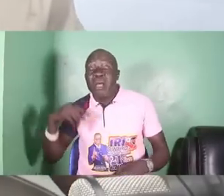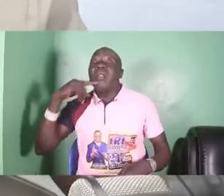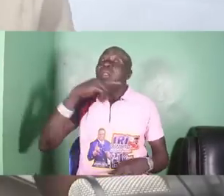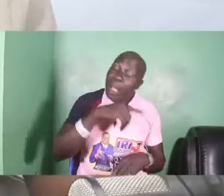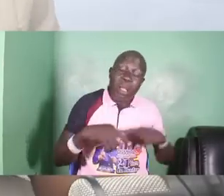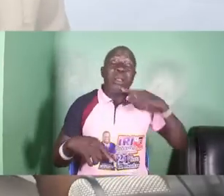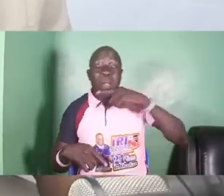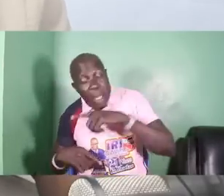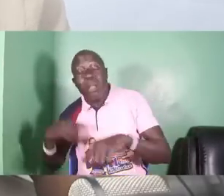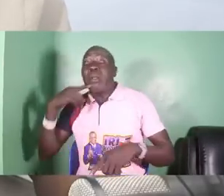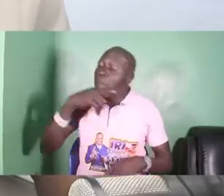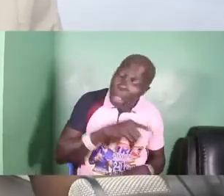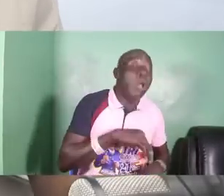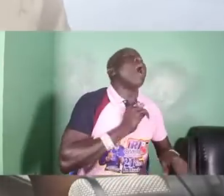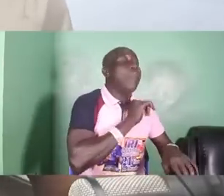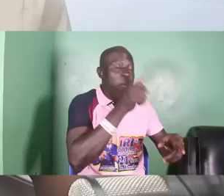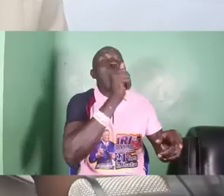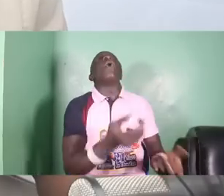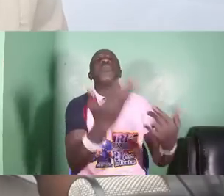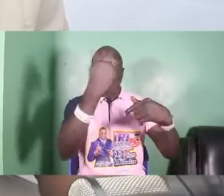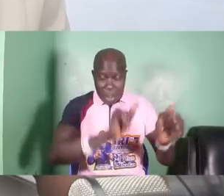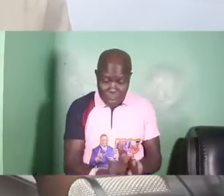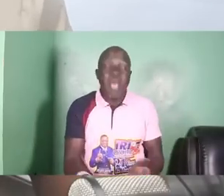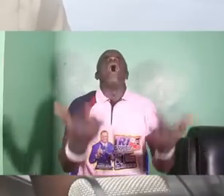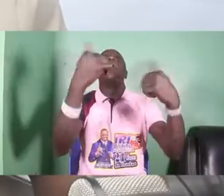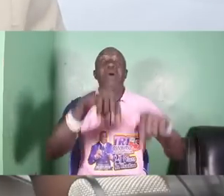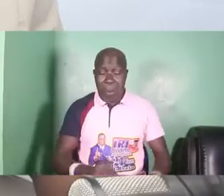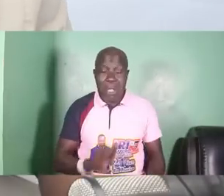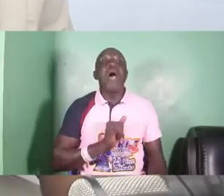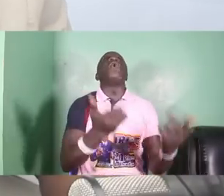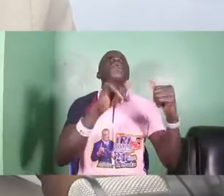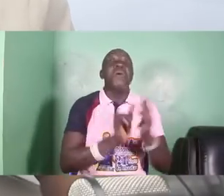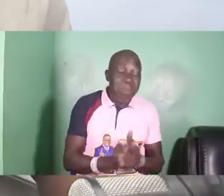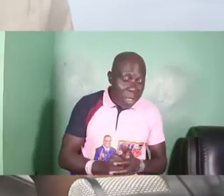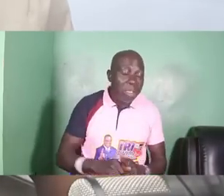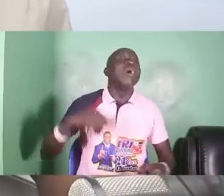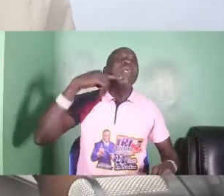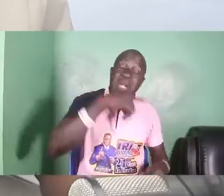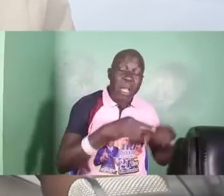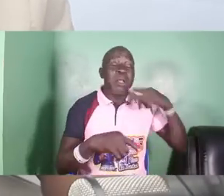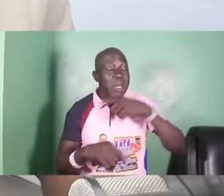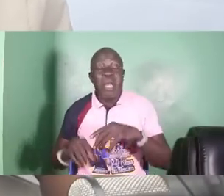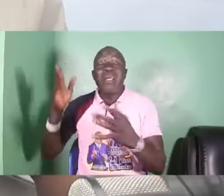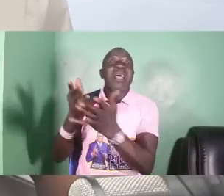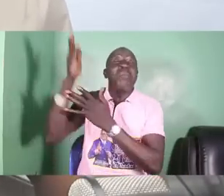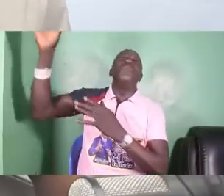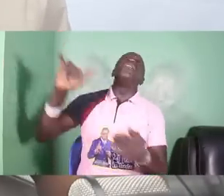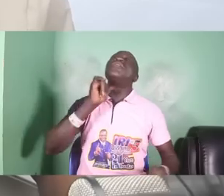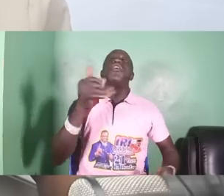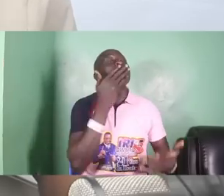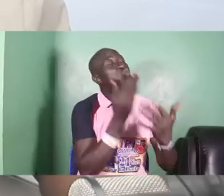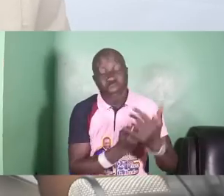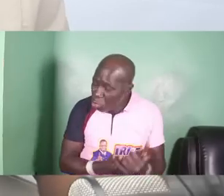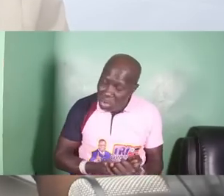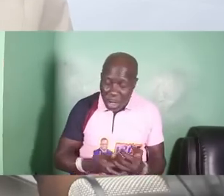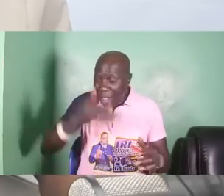you I'm coming. Postponing it. They'll do it. They can tell you. You know you both doubt. Ah, abroad is